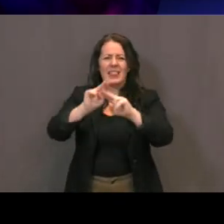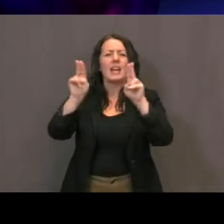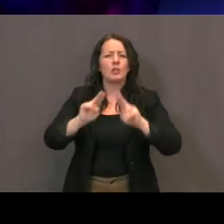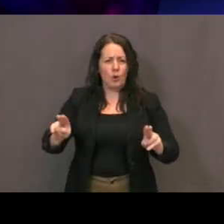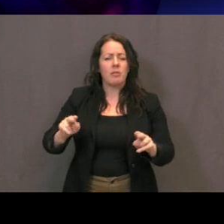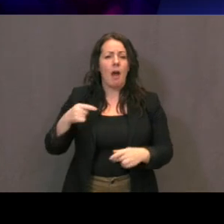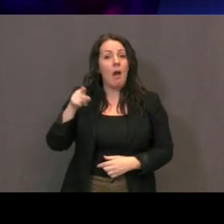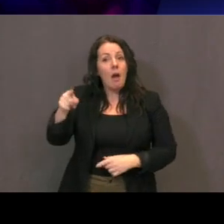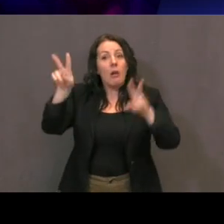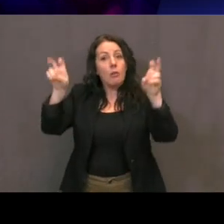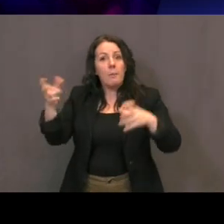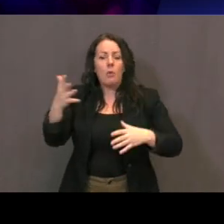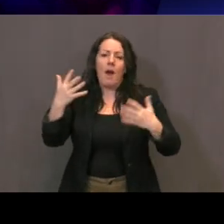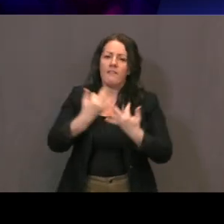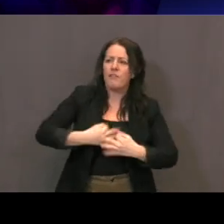blogging,